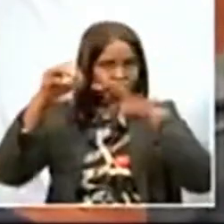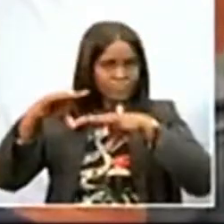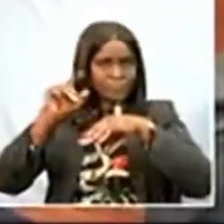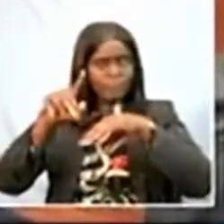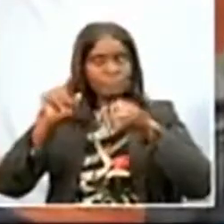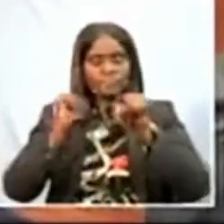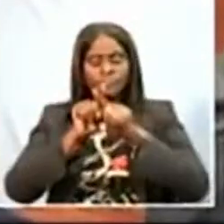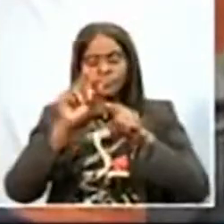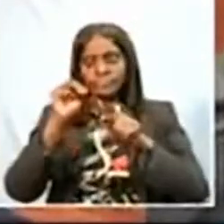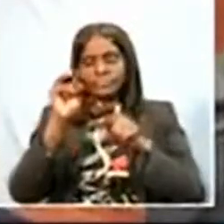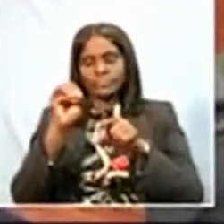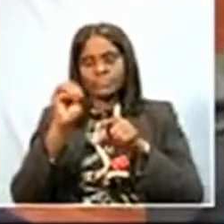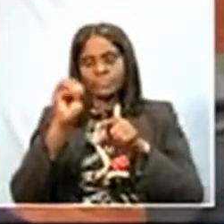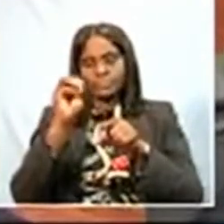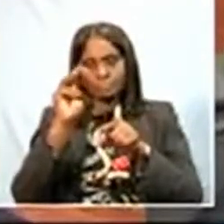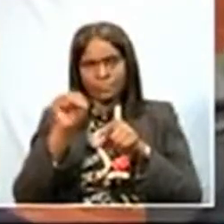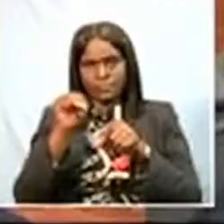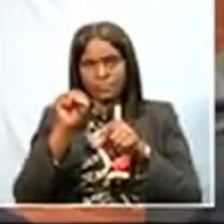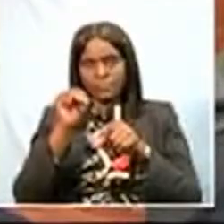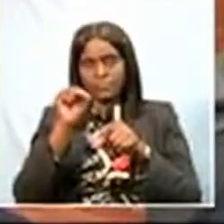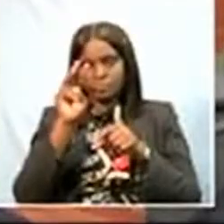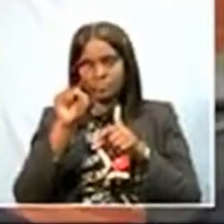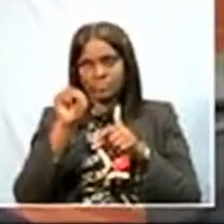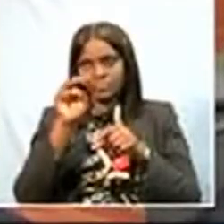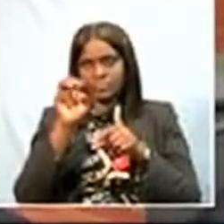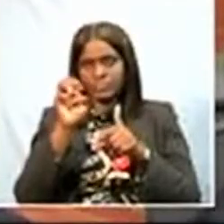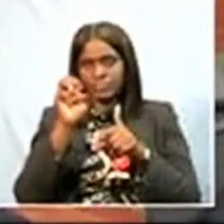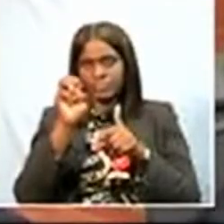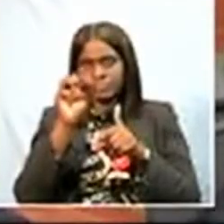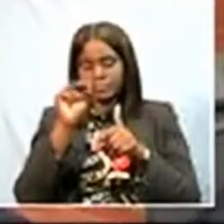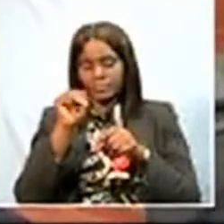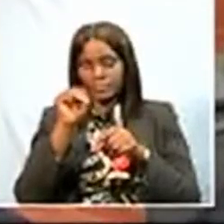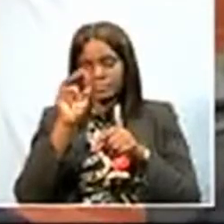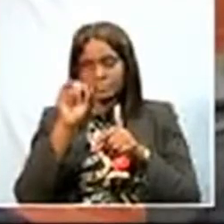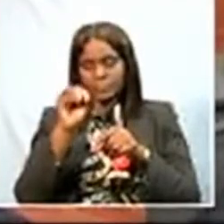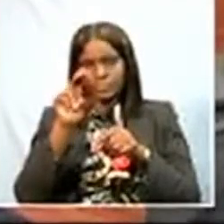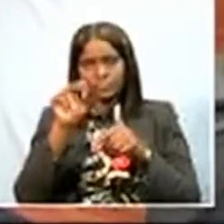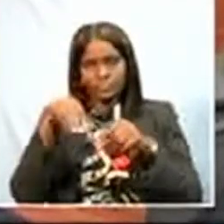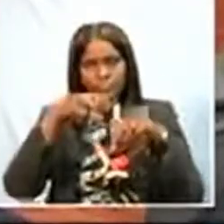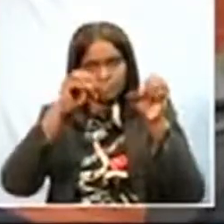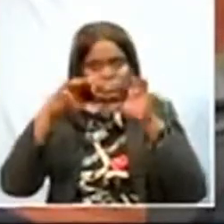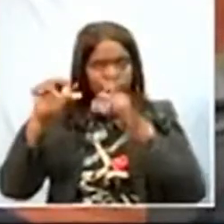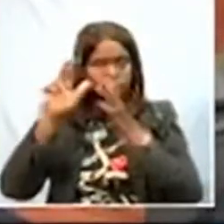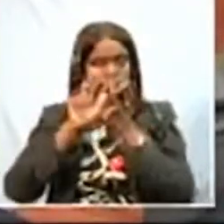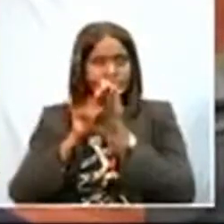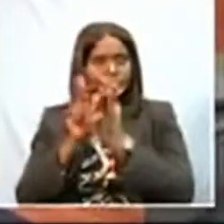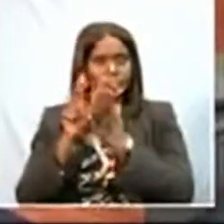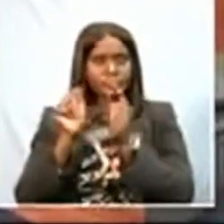a memorandum of understanding was signed with Rural Electrification